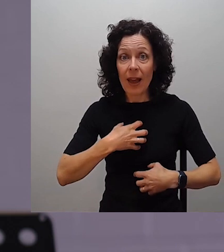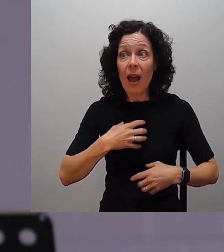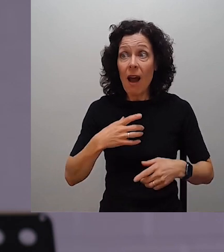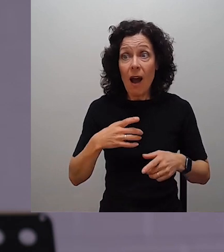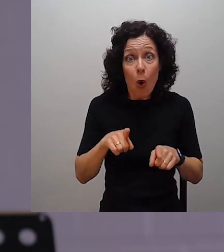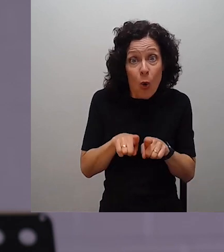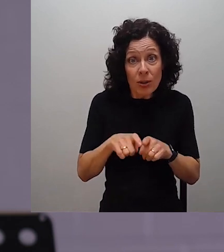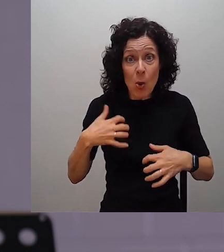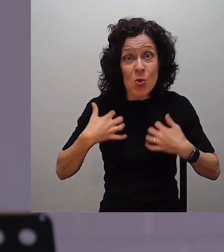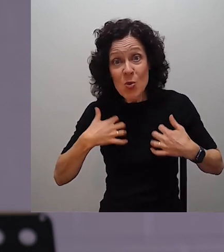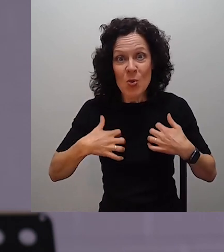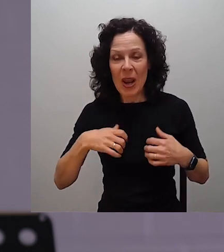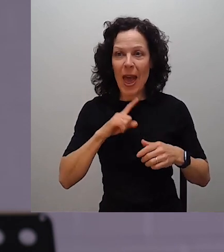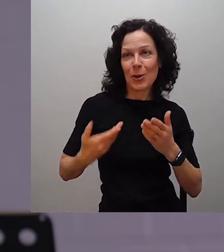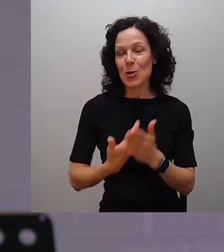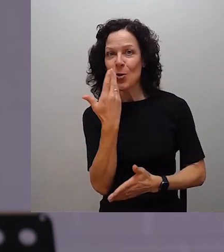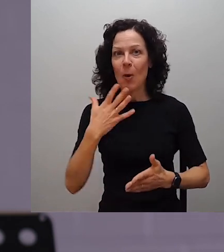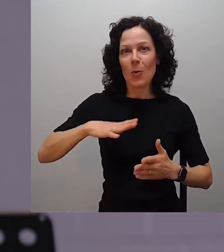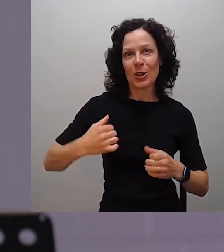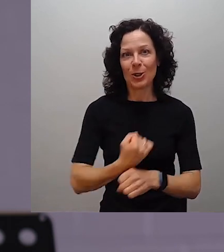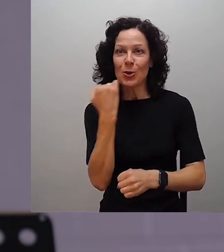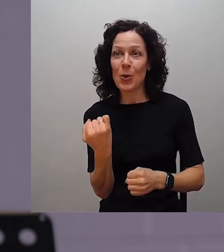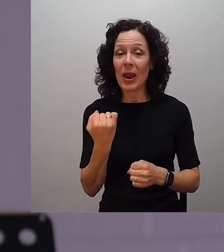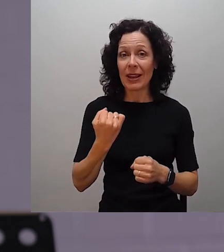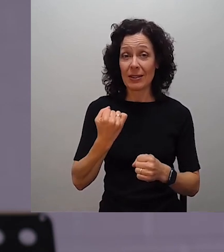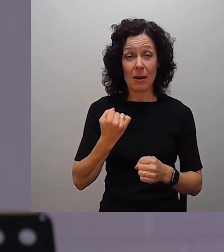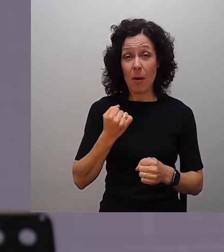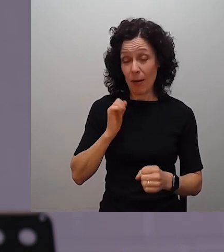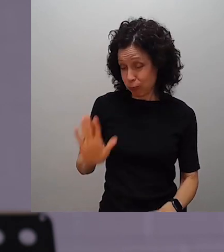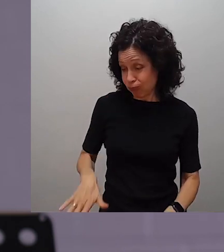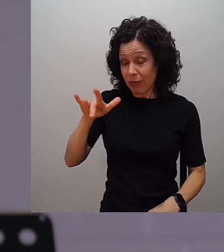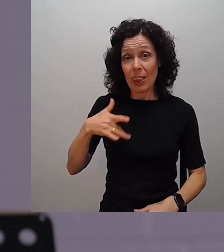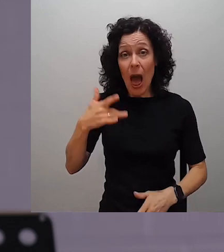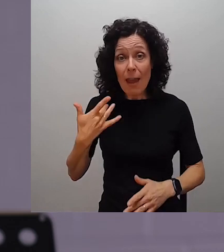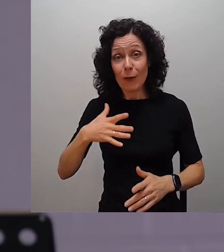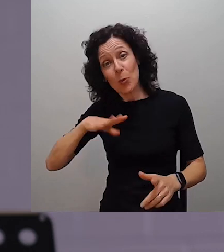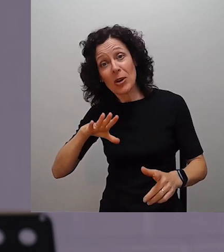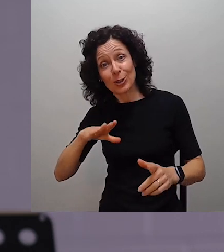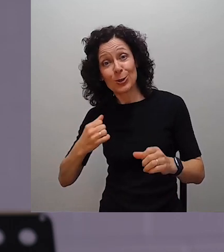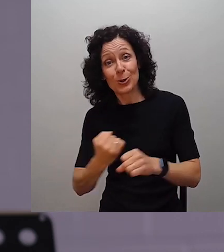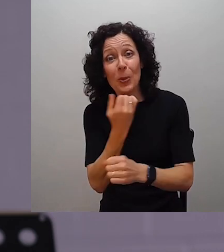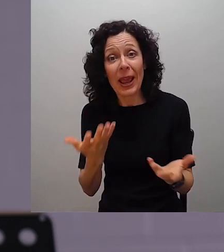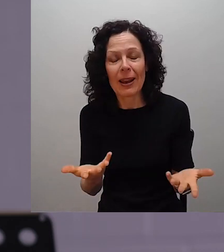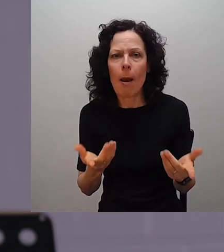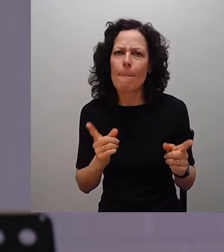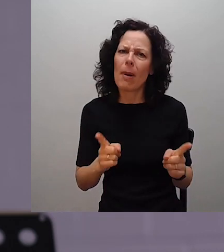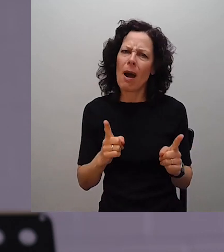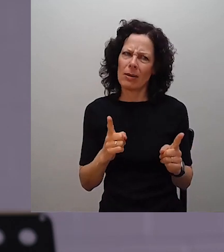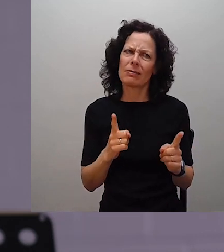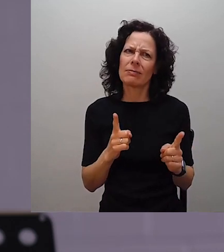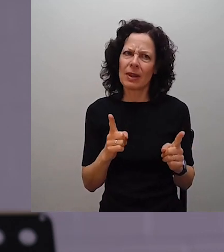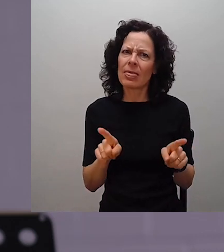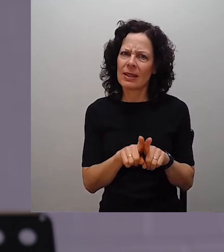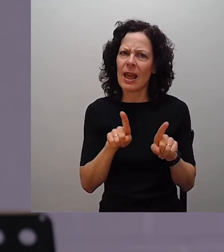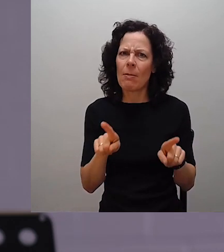excited obviously because it's new and I wanted to do it. It's what I've wanted to do my whole life. But I